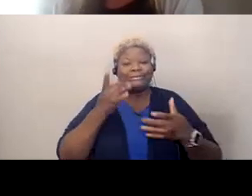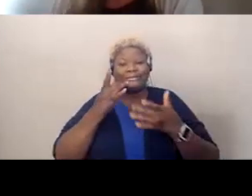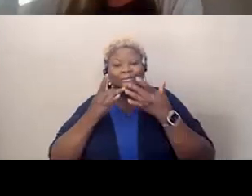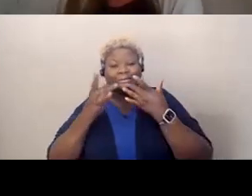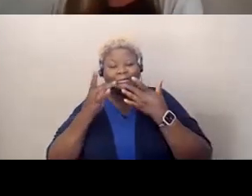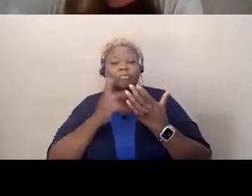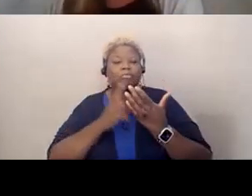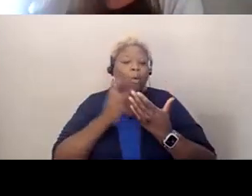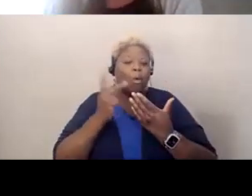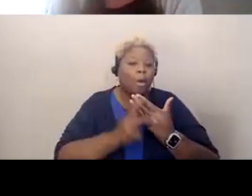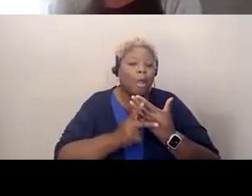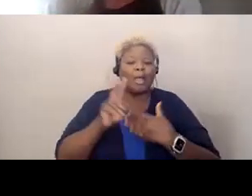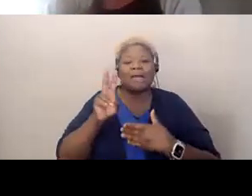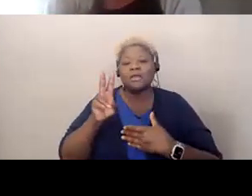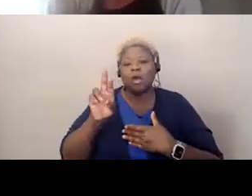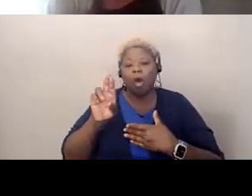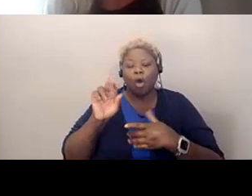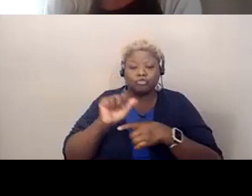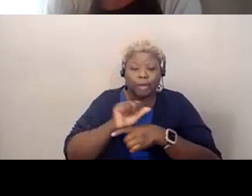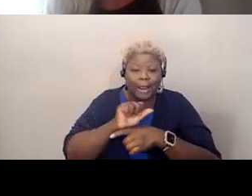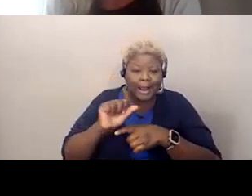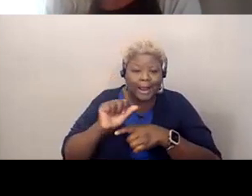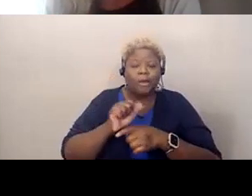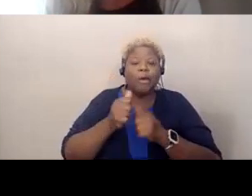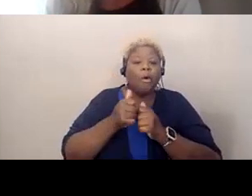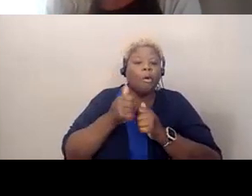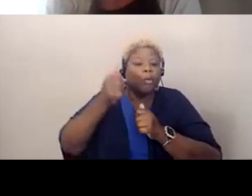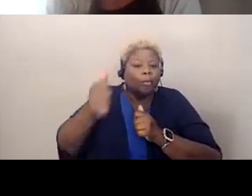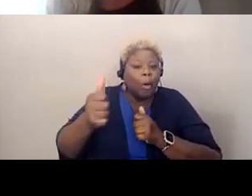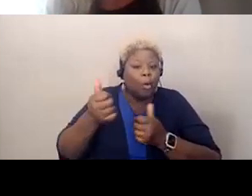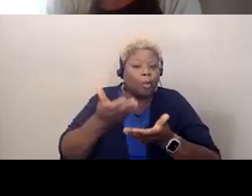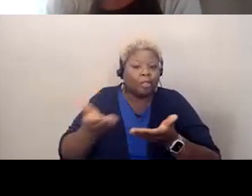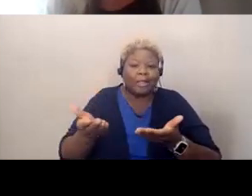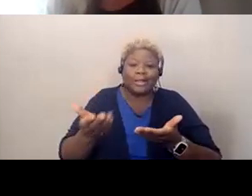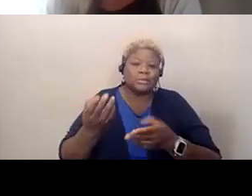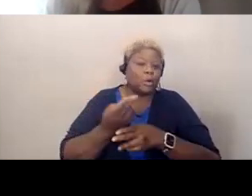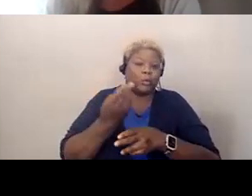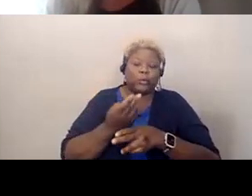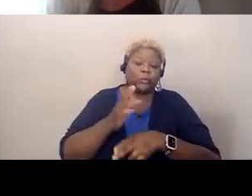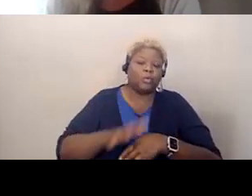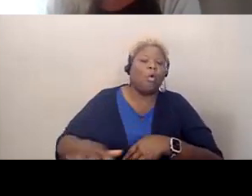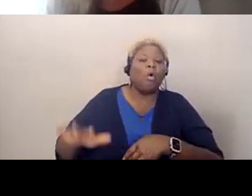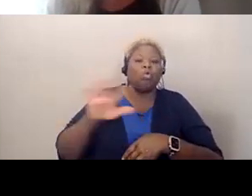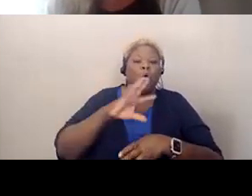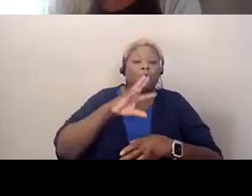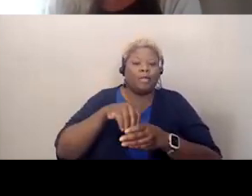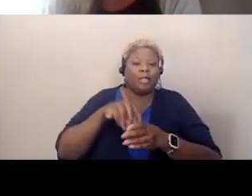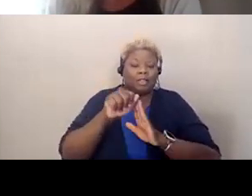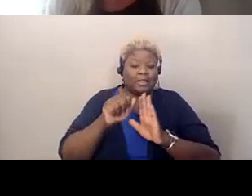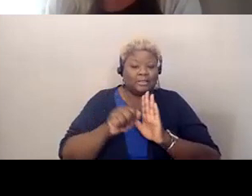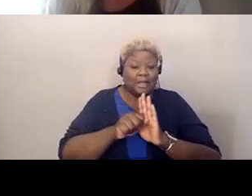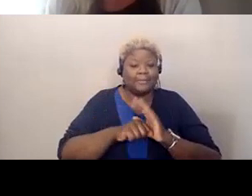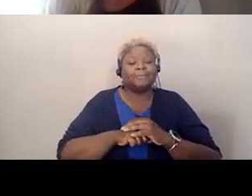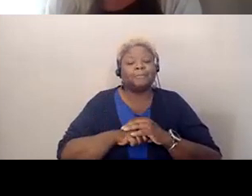such as VR training and other remote mechanisms are underutilized across the state. We